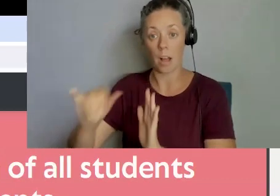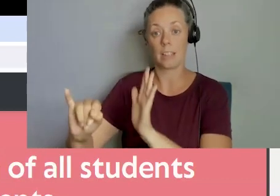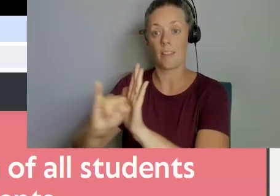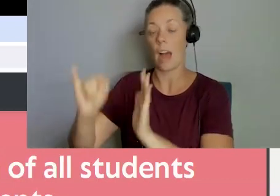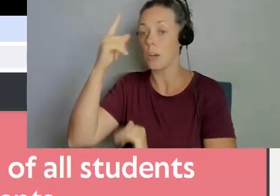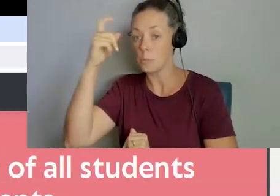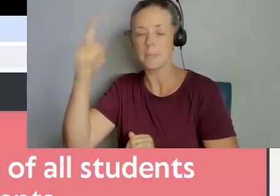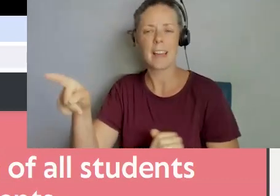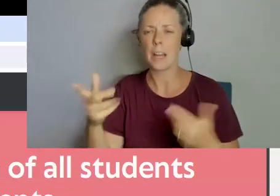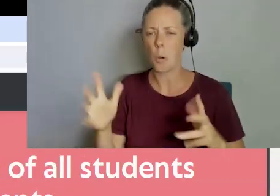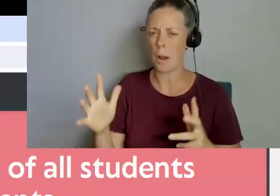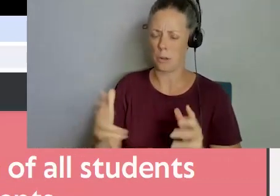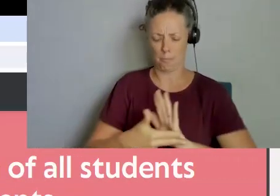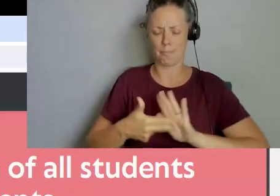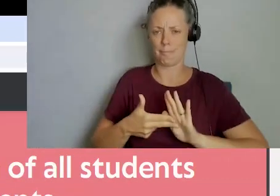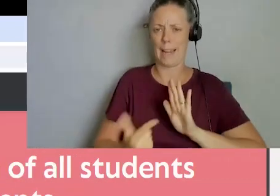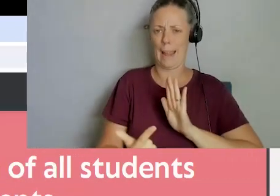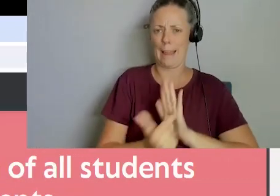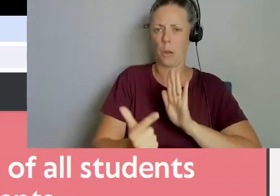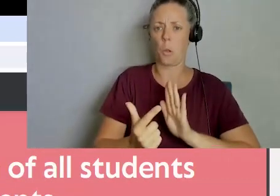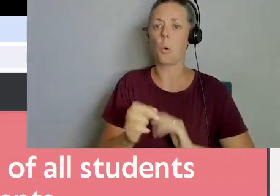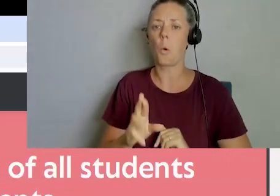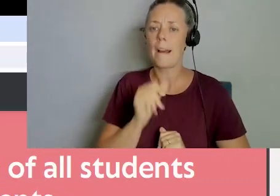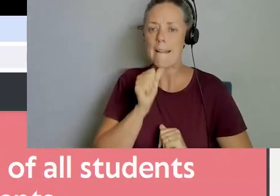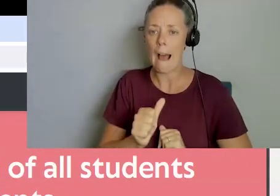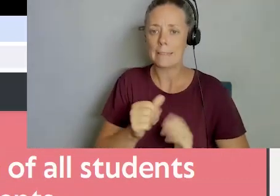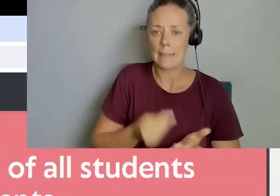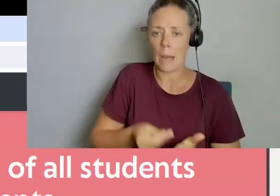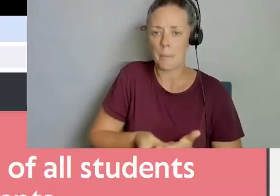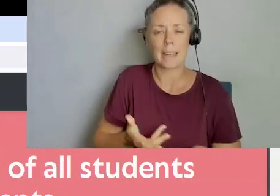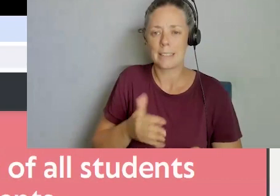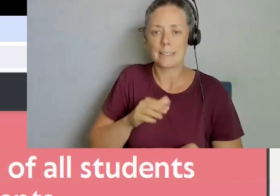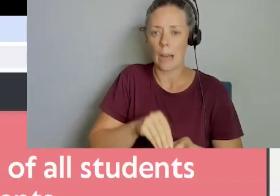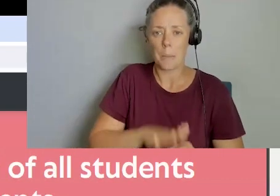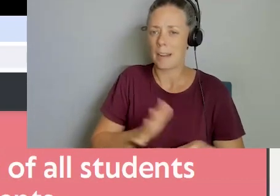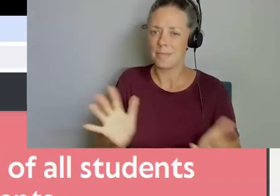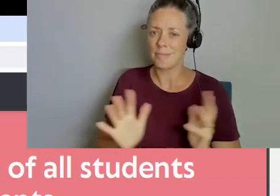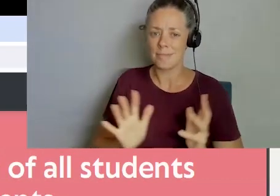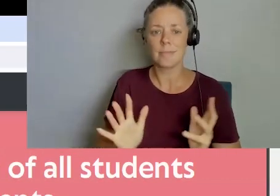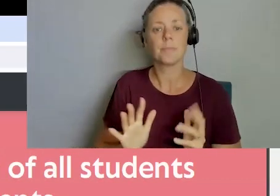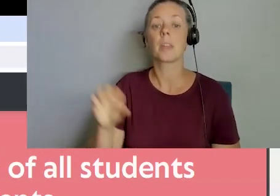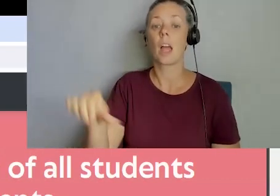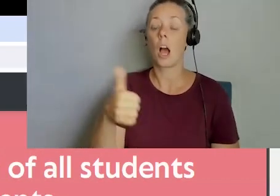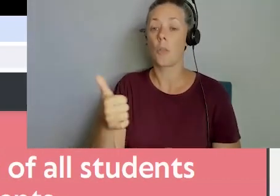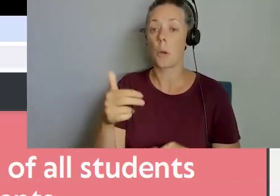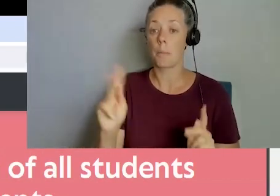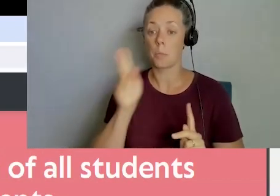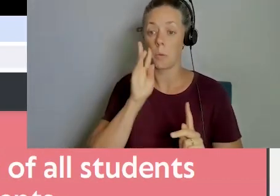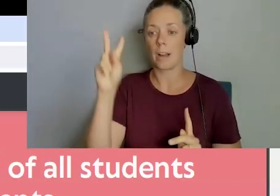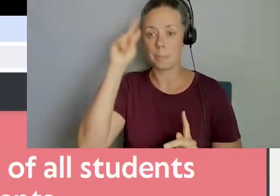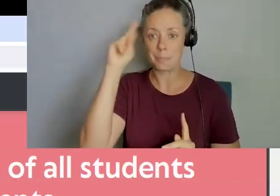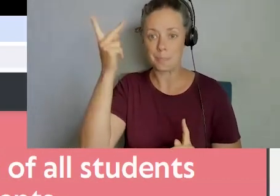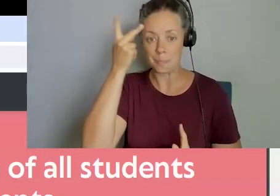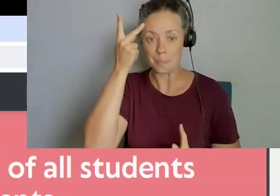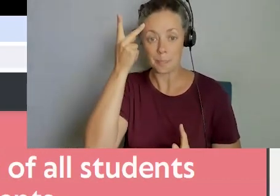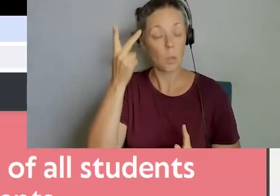called illegal or sometimes undocumented. Other people had the misperception that, oh, because you